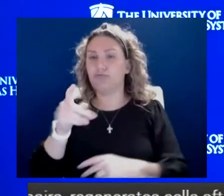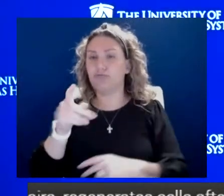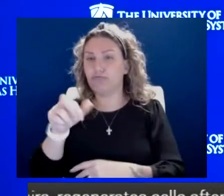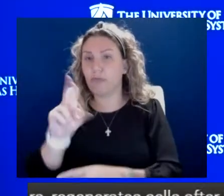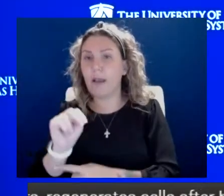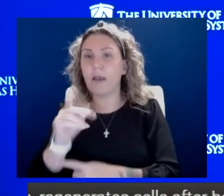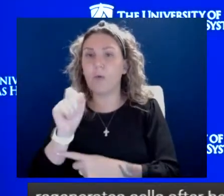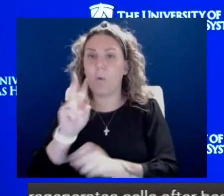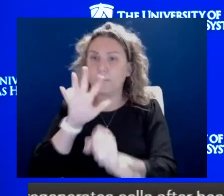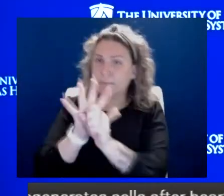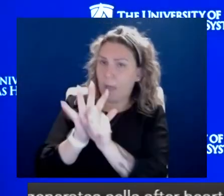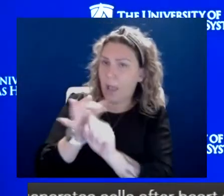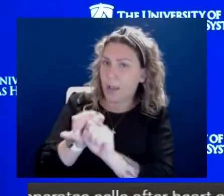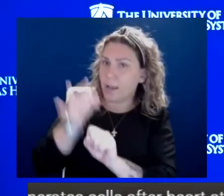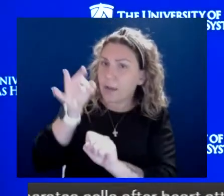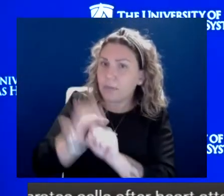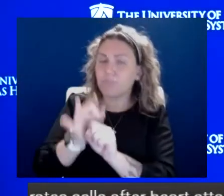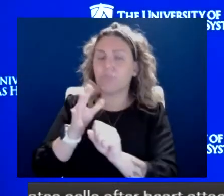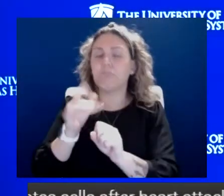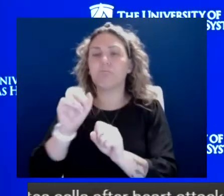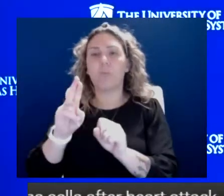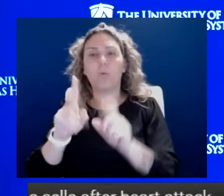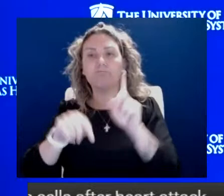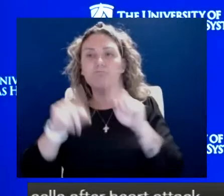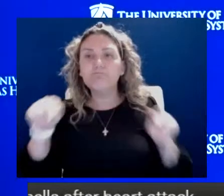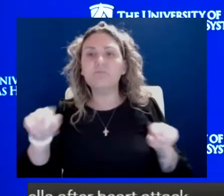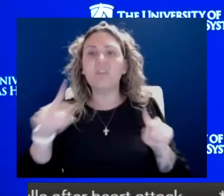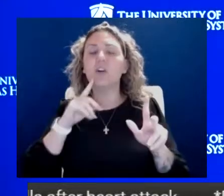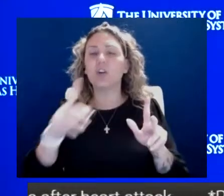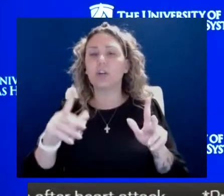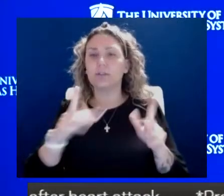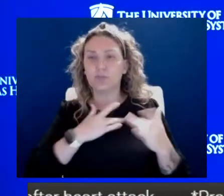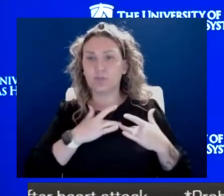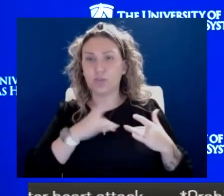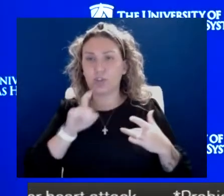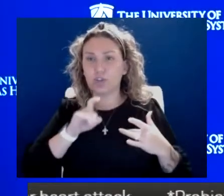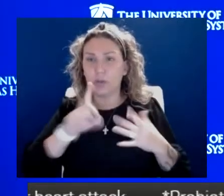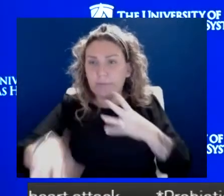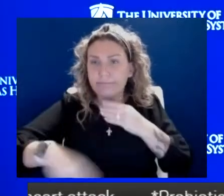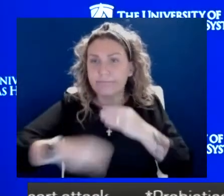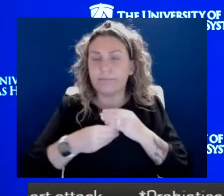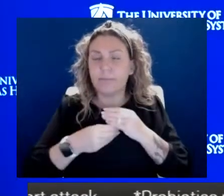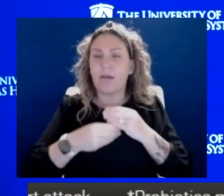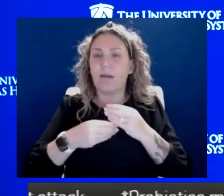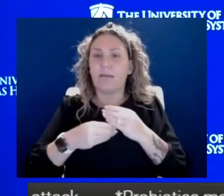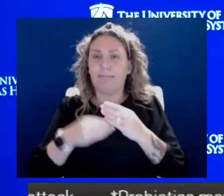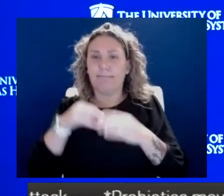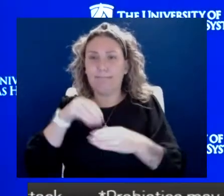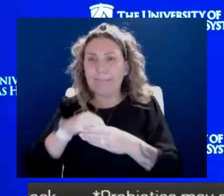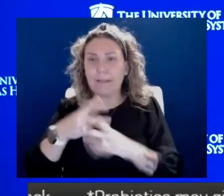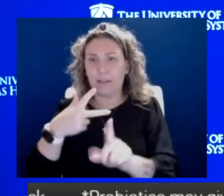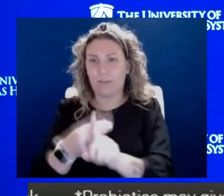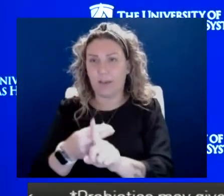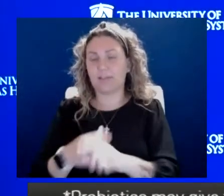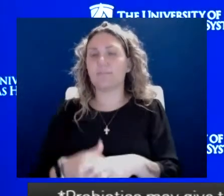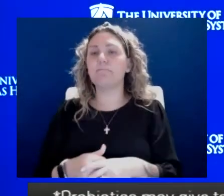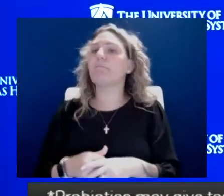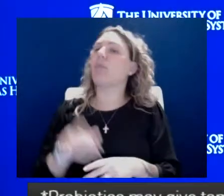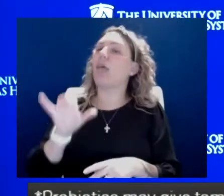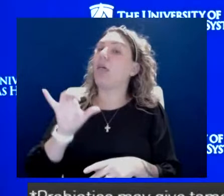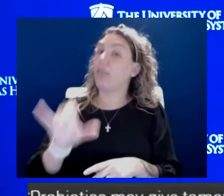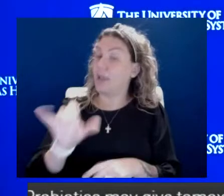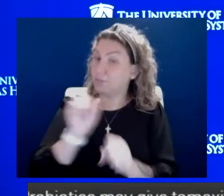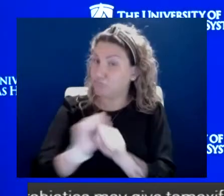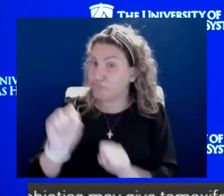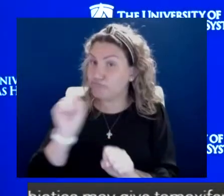or variants of concern should be put into the vaccine. So that is being worked on right now.